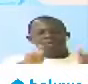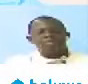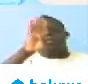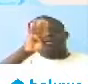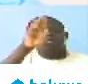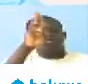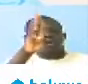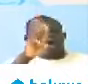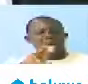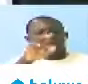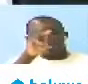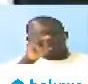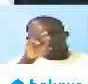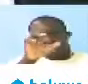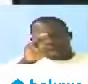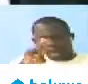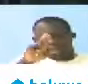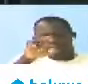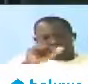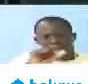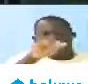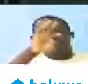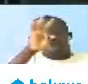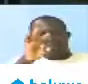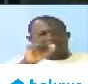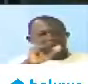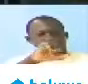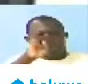Befural Burkina. When we were arriving at Burkina,